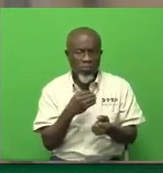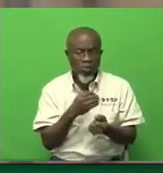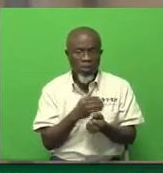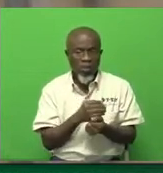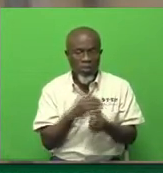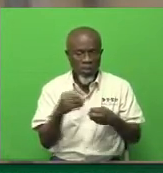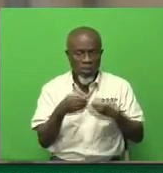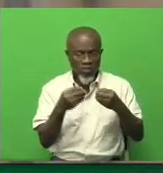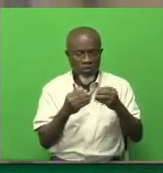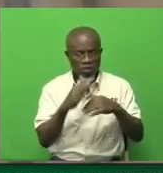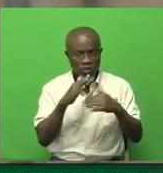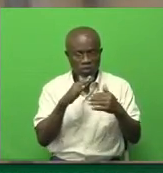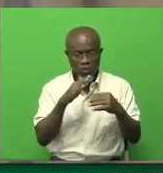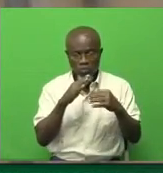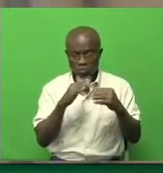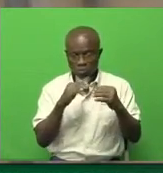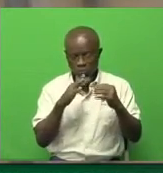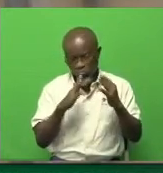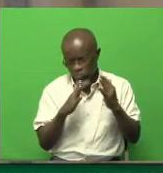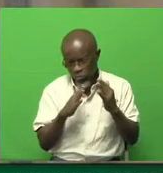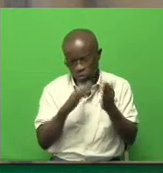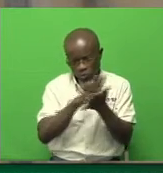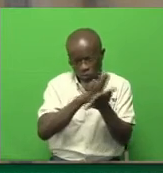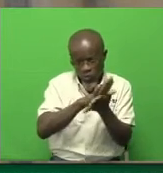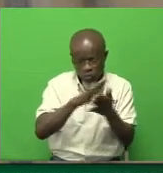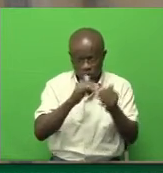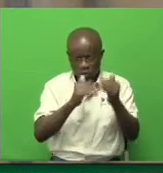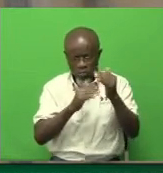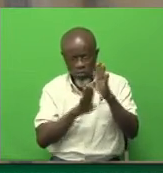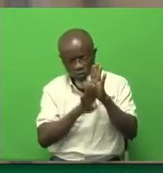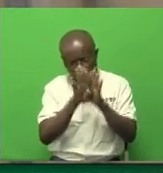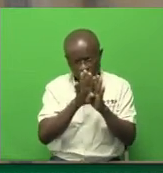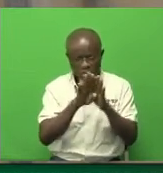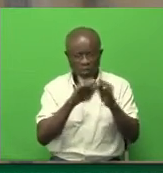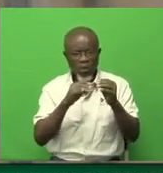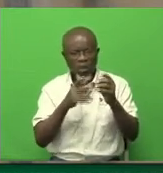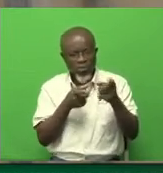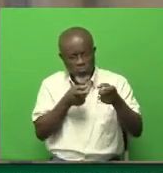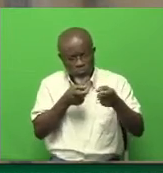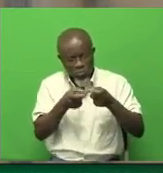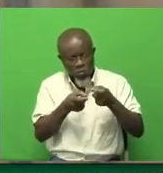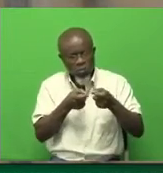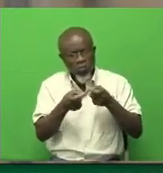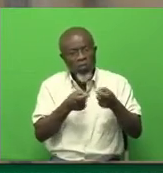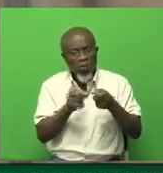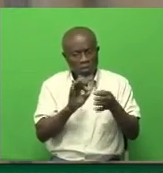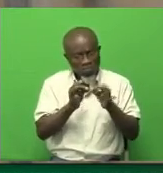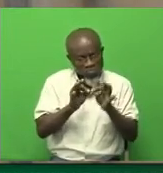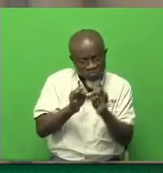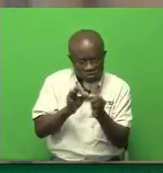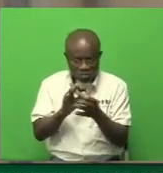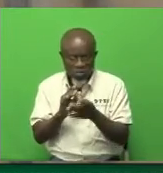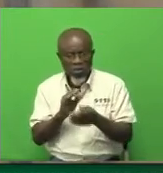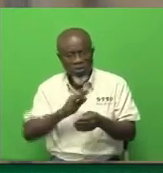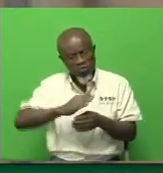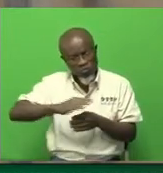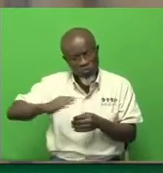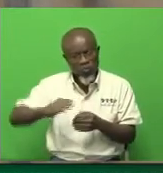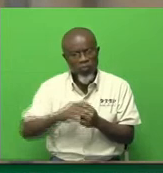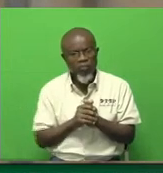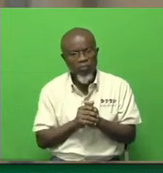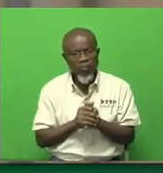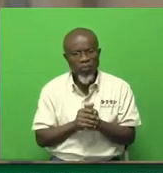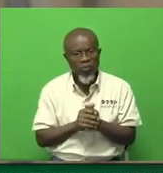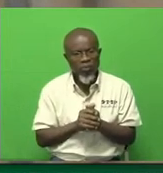upgrades and maintenance these are the challenges that we must apply the 5.5 billion allocated to the education